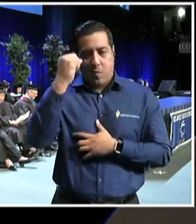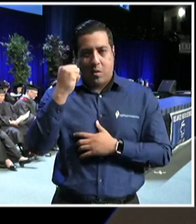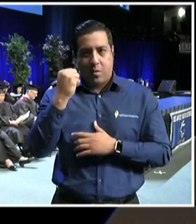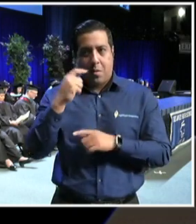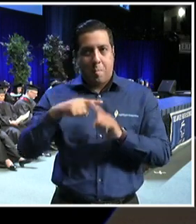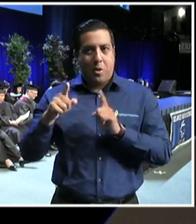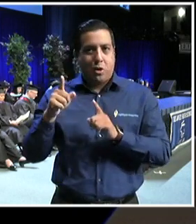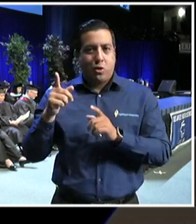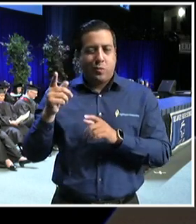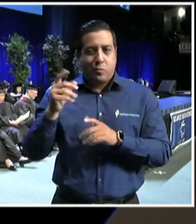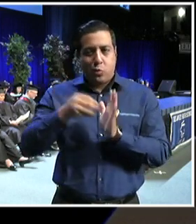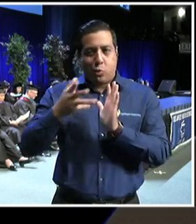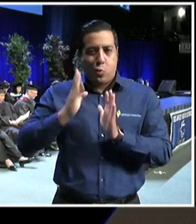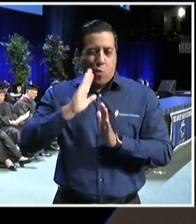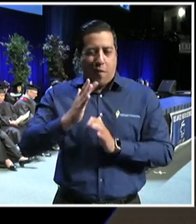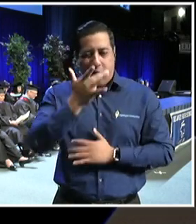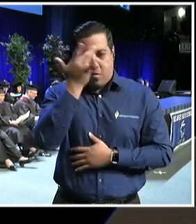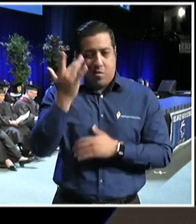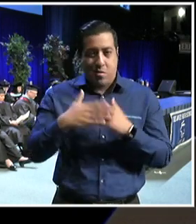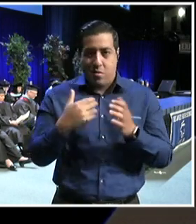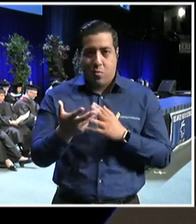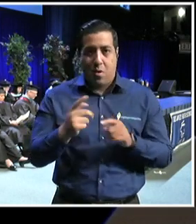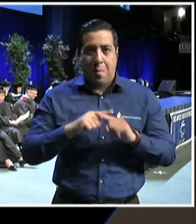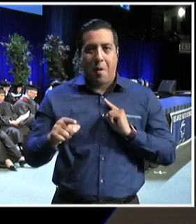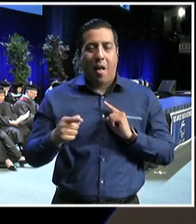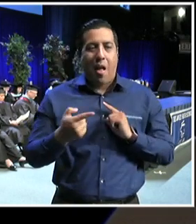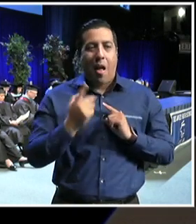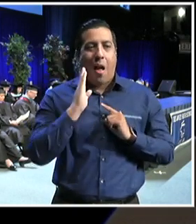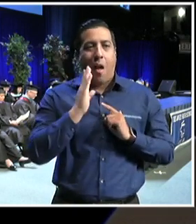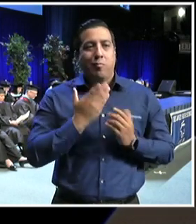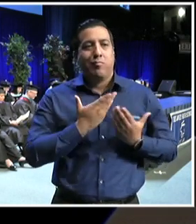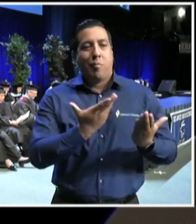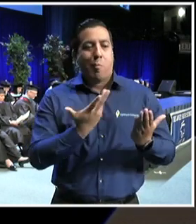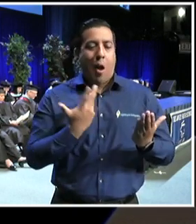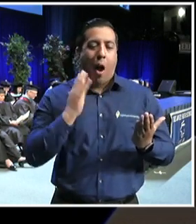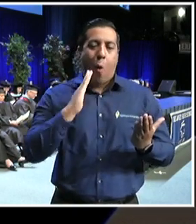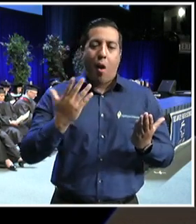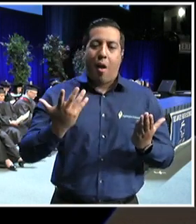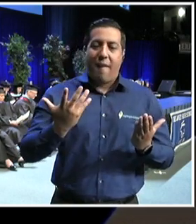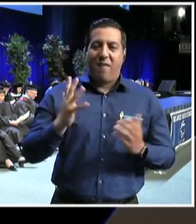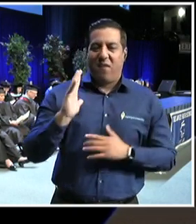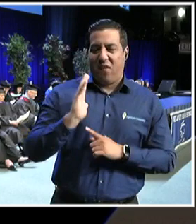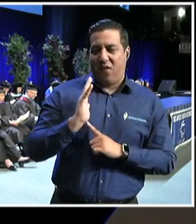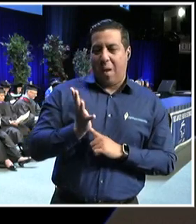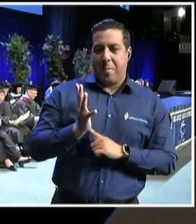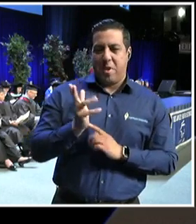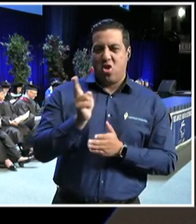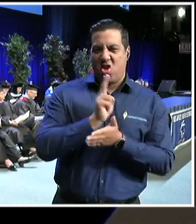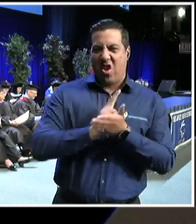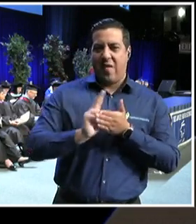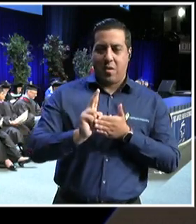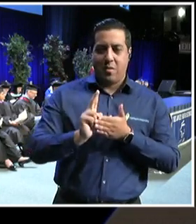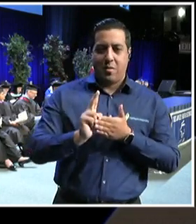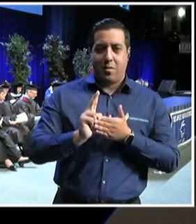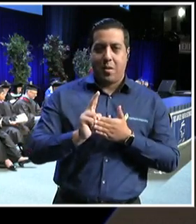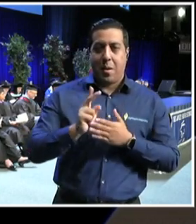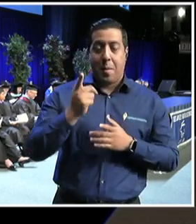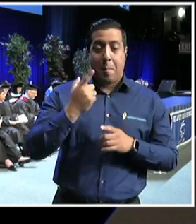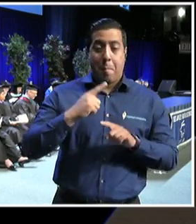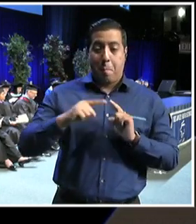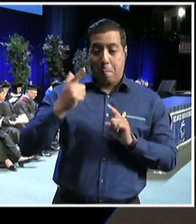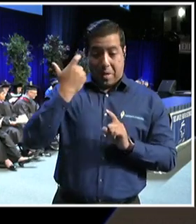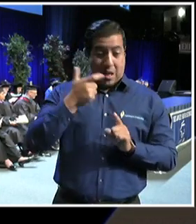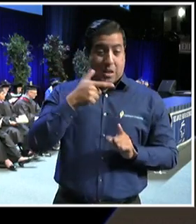forget anyway. So he humorously proposed a 5-minute university, since according to